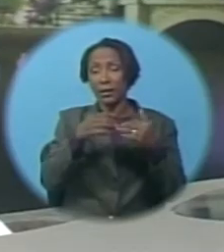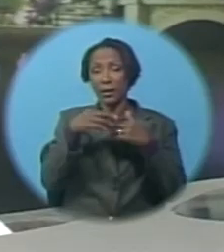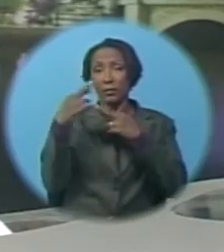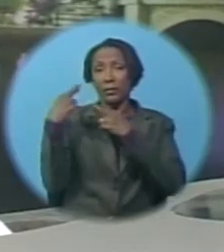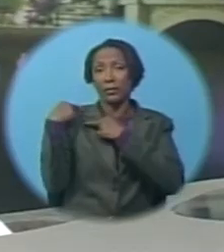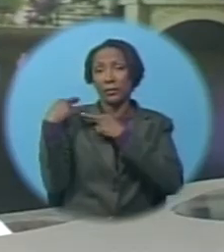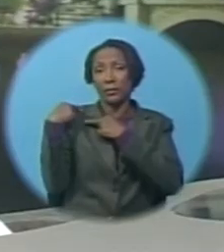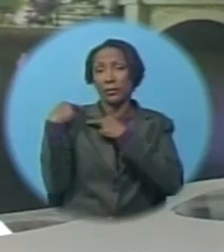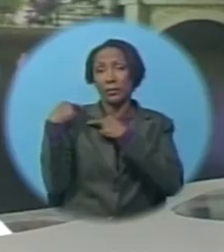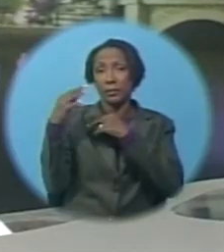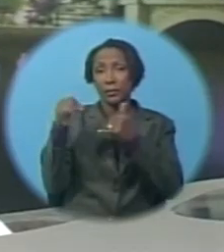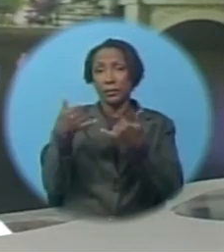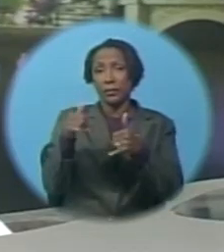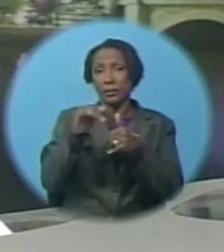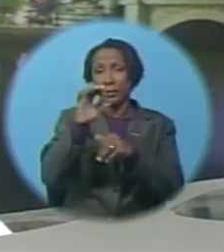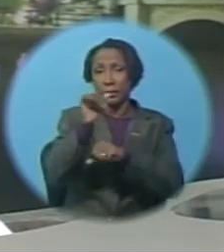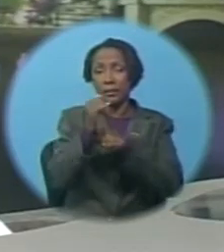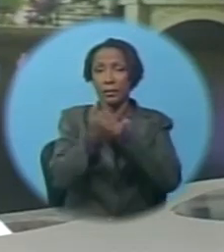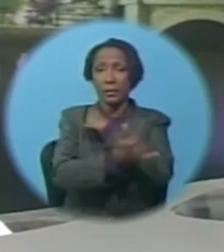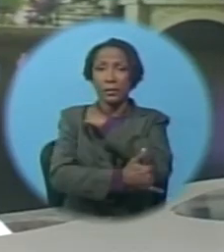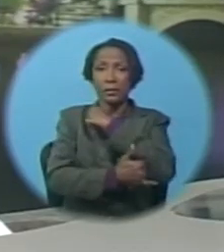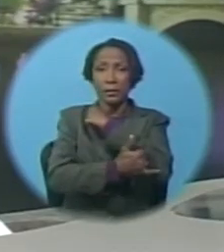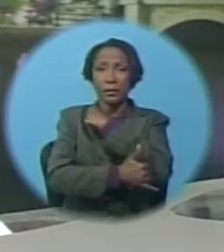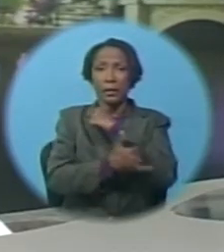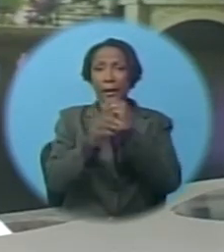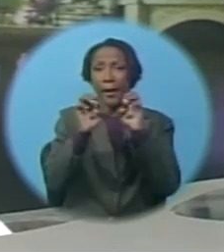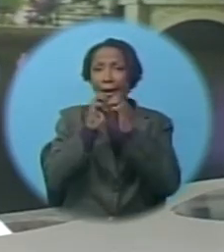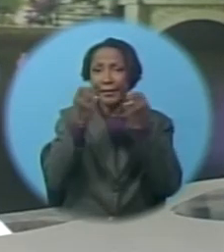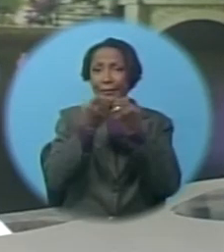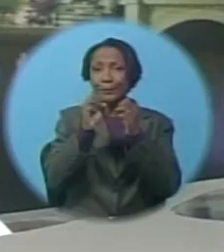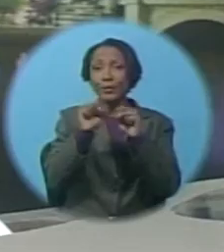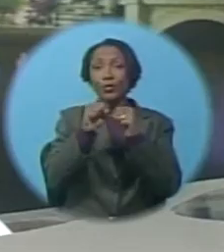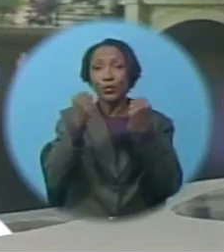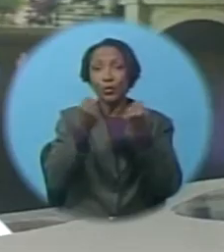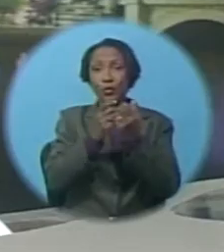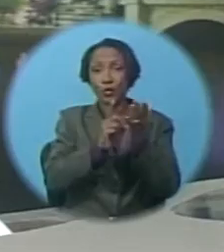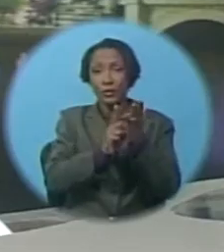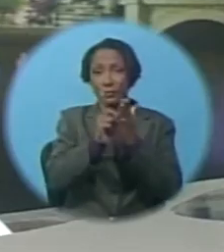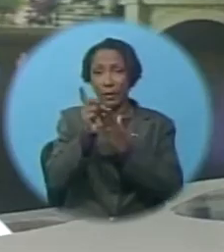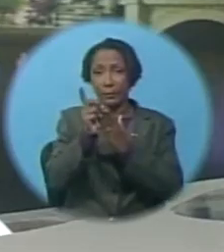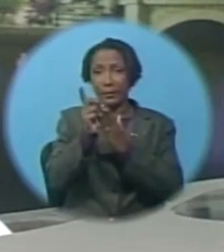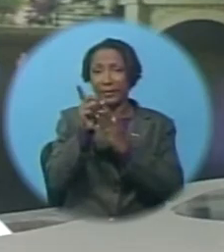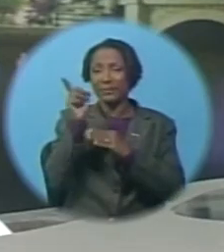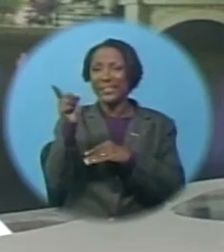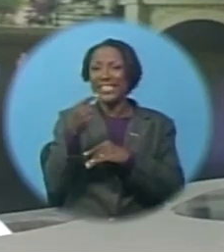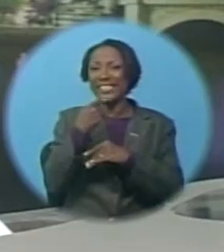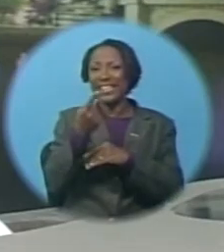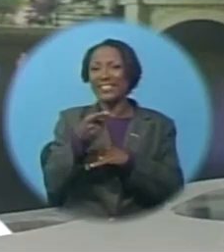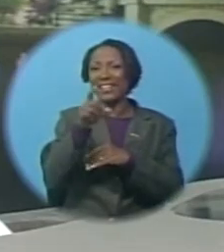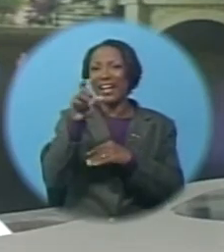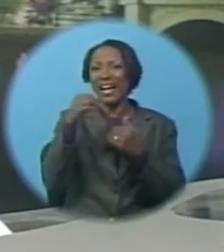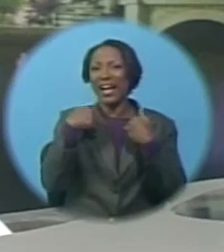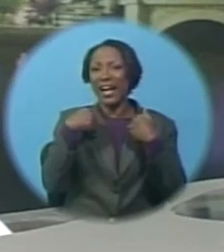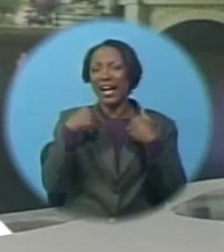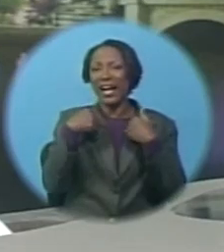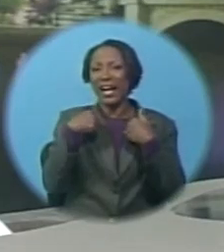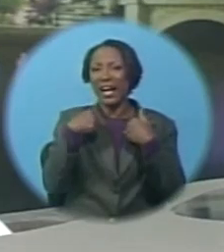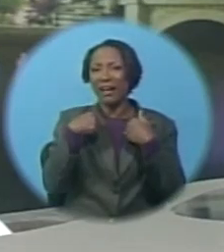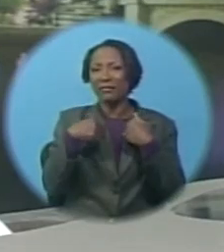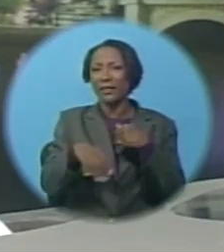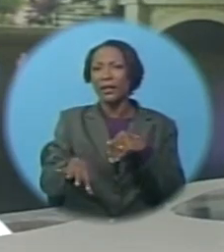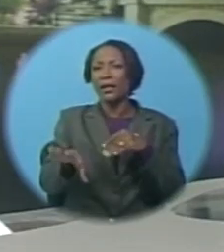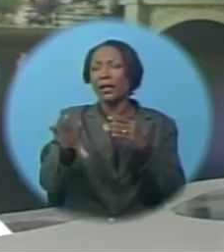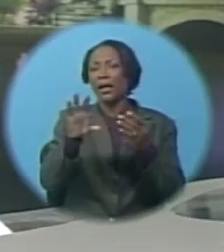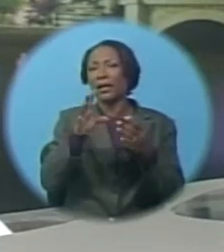play in the country's economic and social development. He says they should also have a key stake in national issues like solid